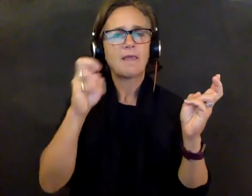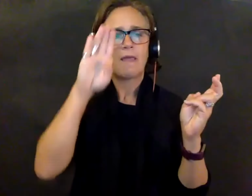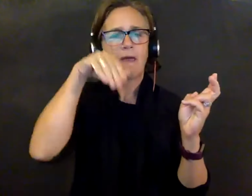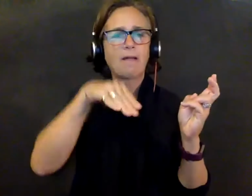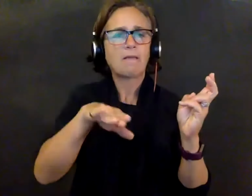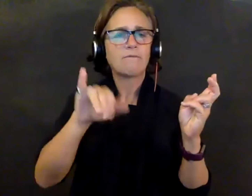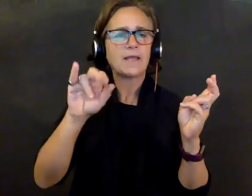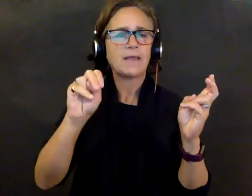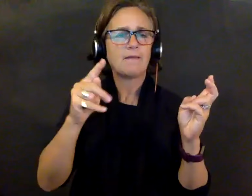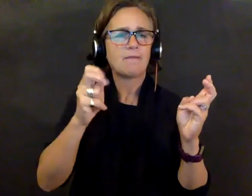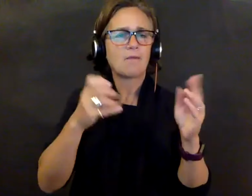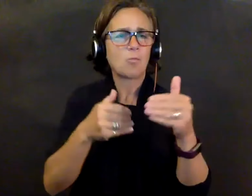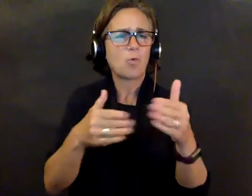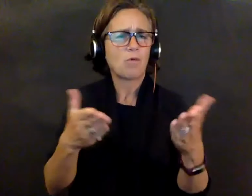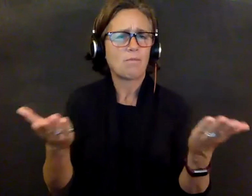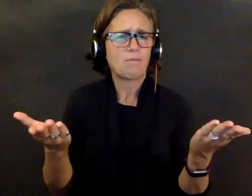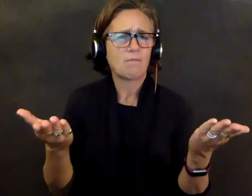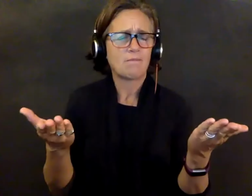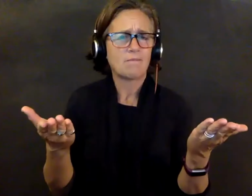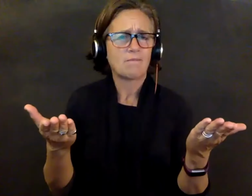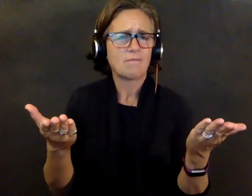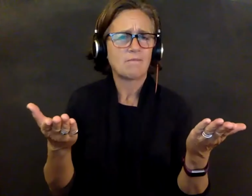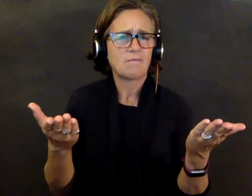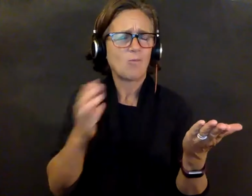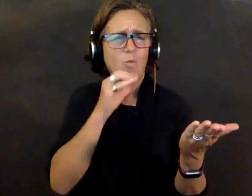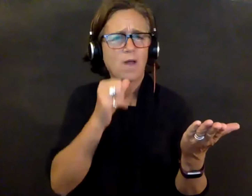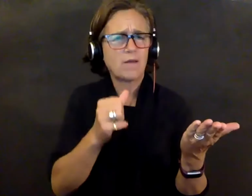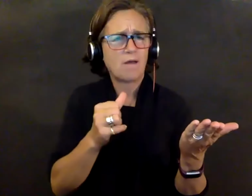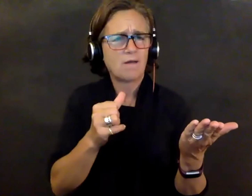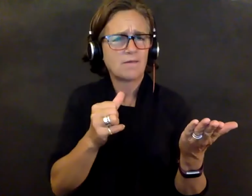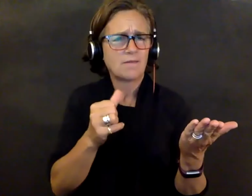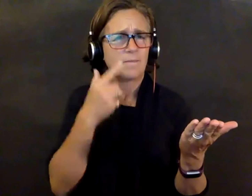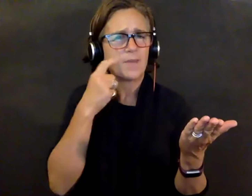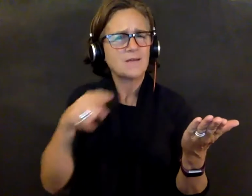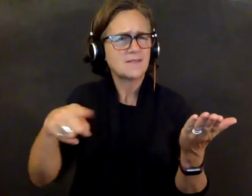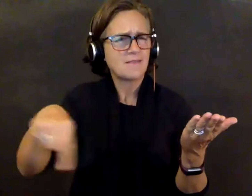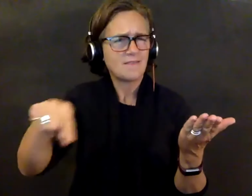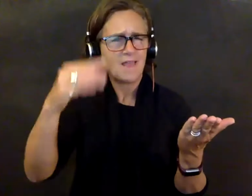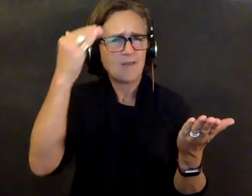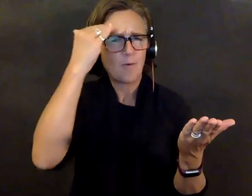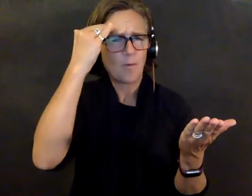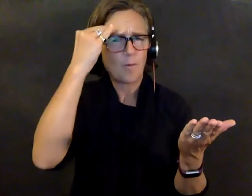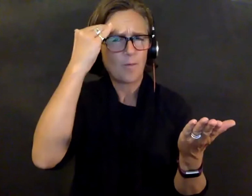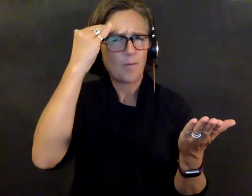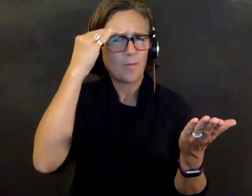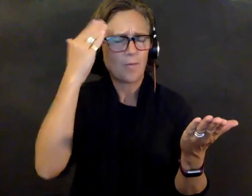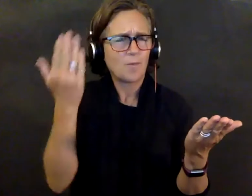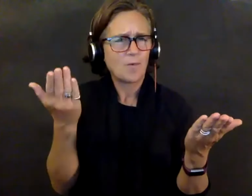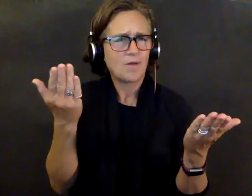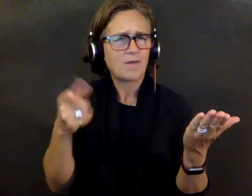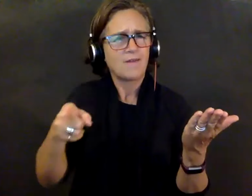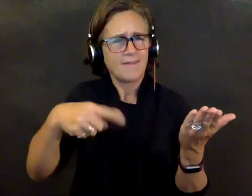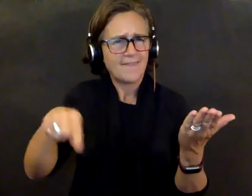And so again, it's acknowledging that you've noticed something. I mean, you can even bring it up like, I went to